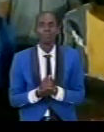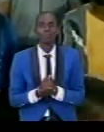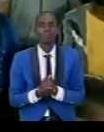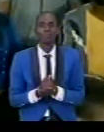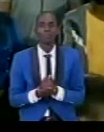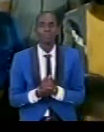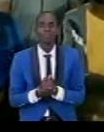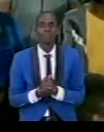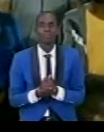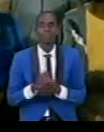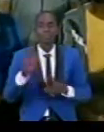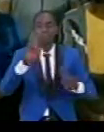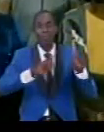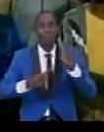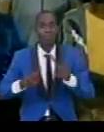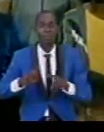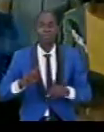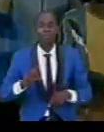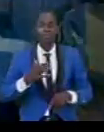My turn.